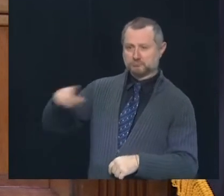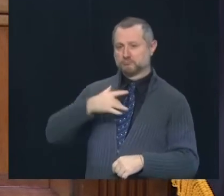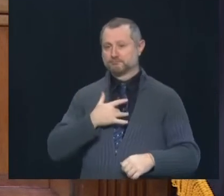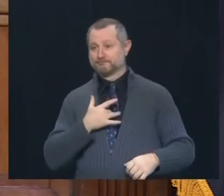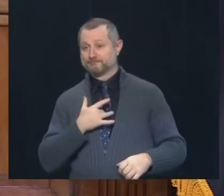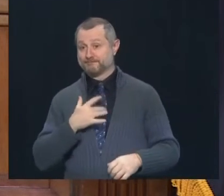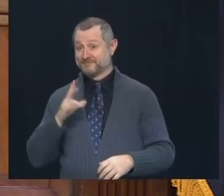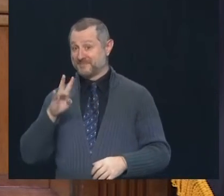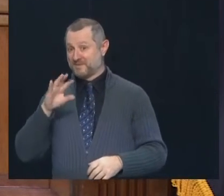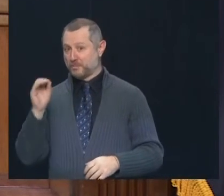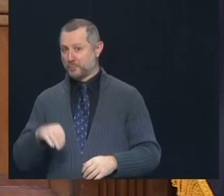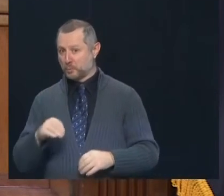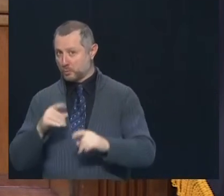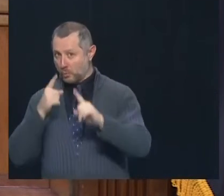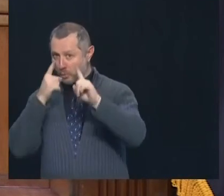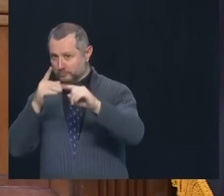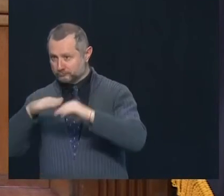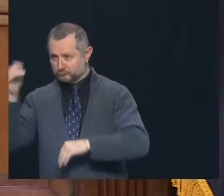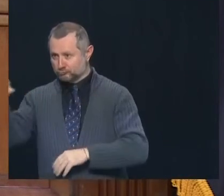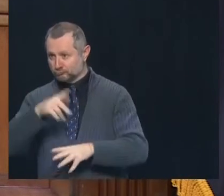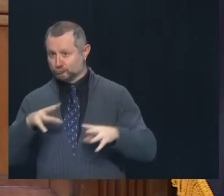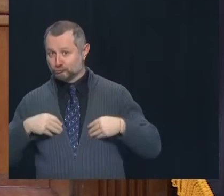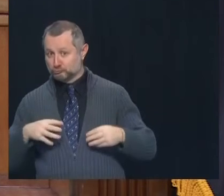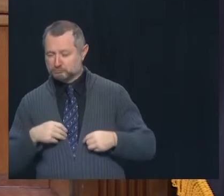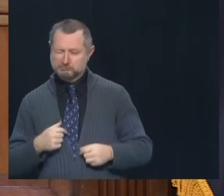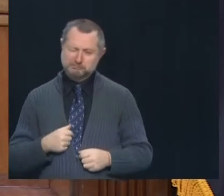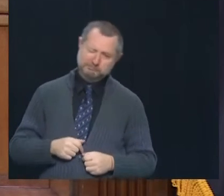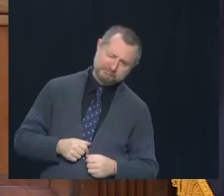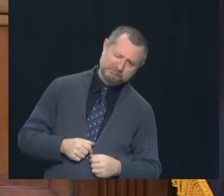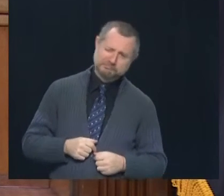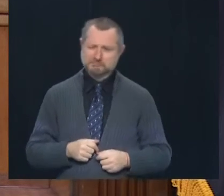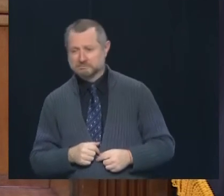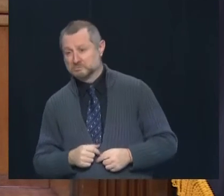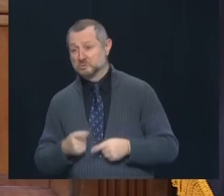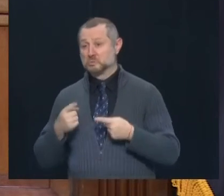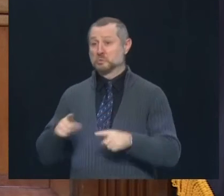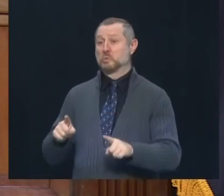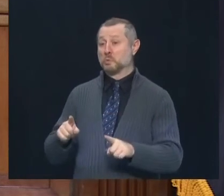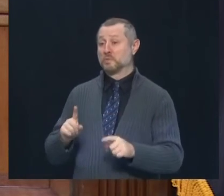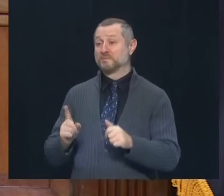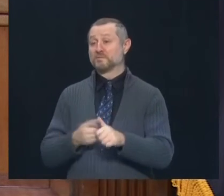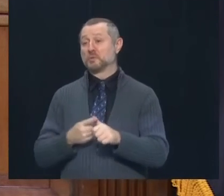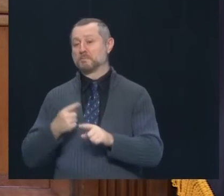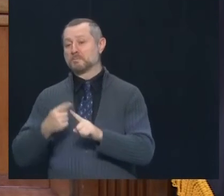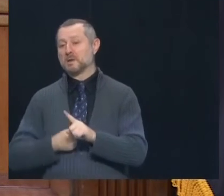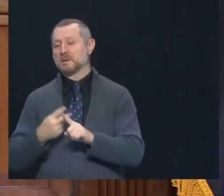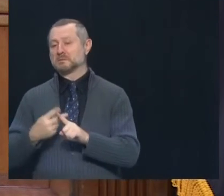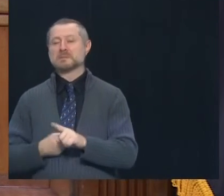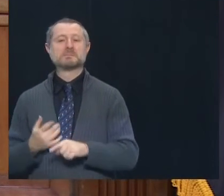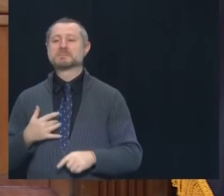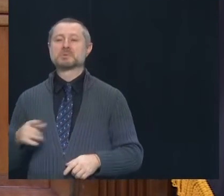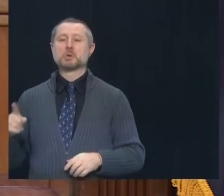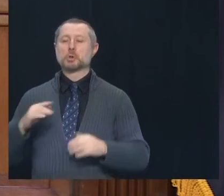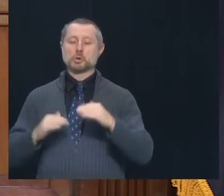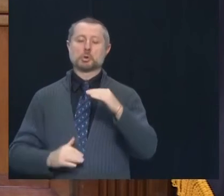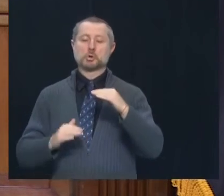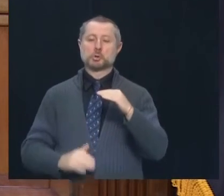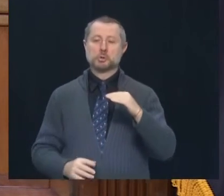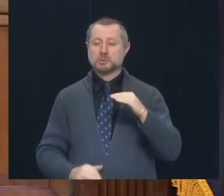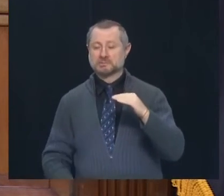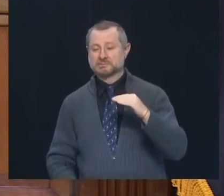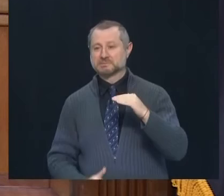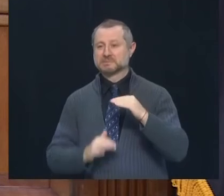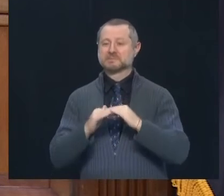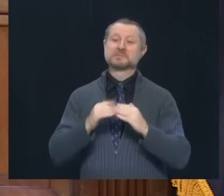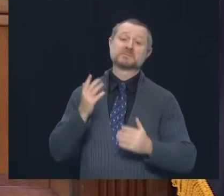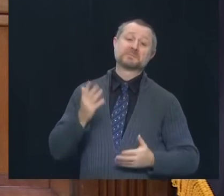85%. I don't think you're going to be anywhere near that in the beginning. So you might be able to do it on just the